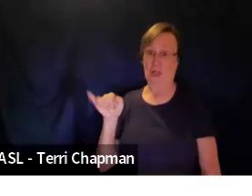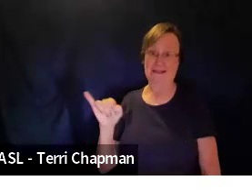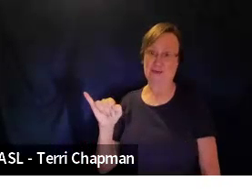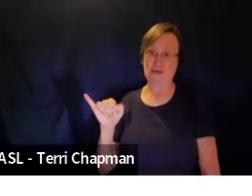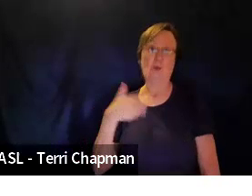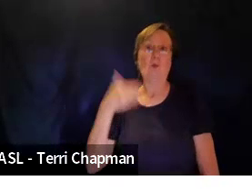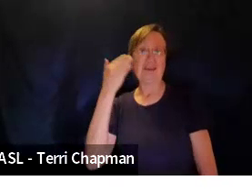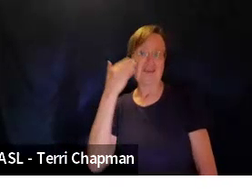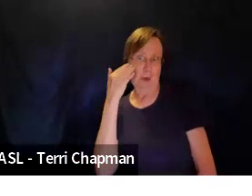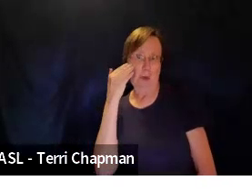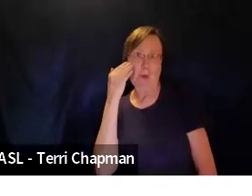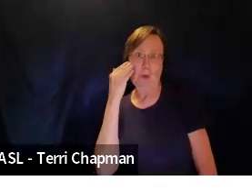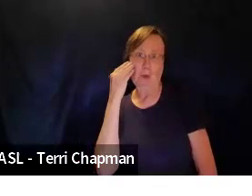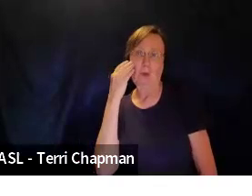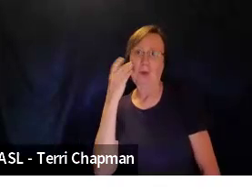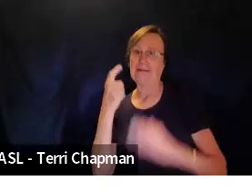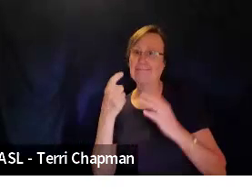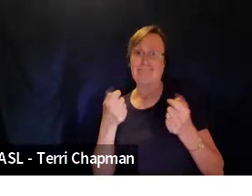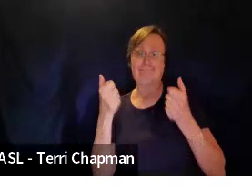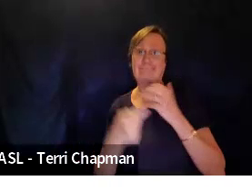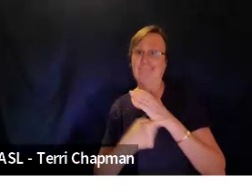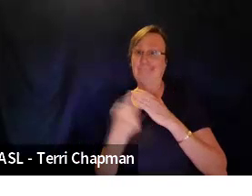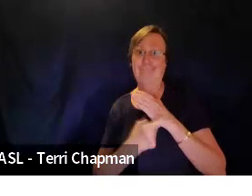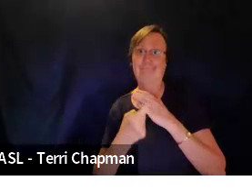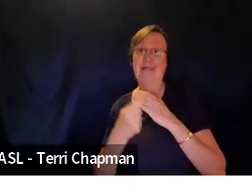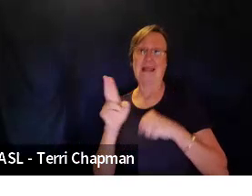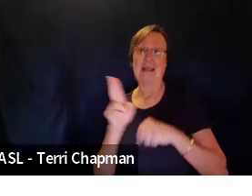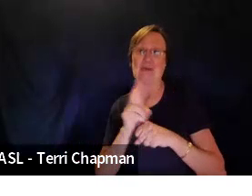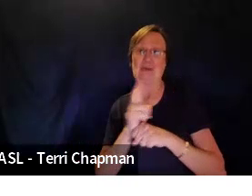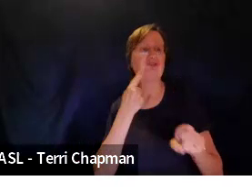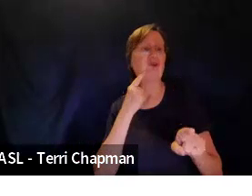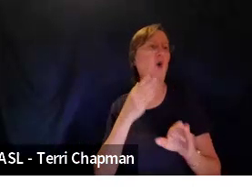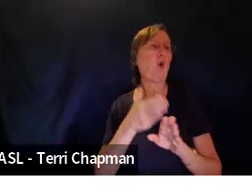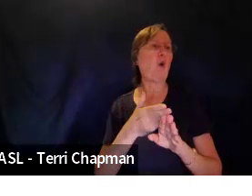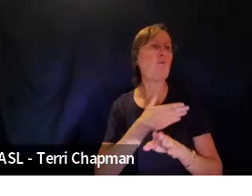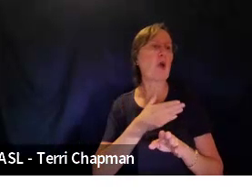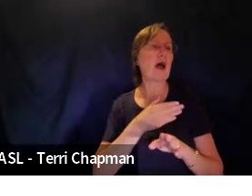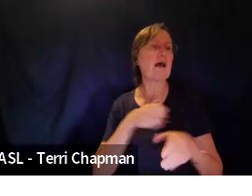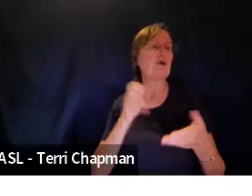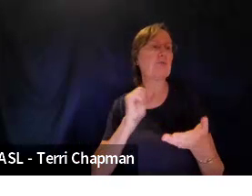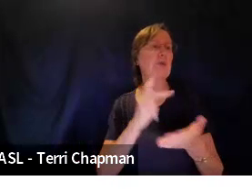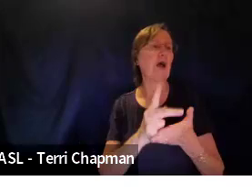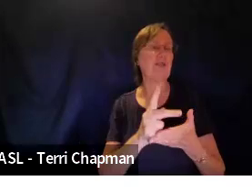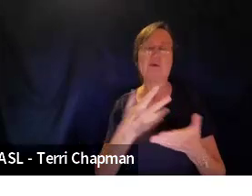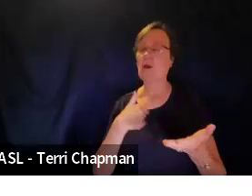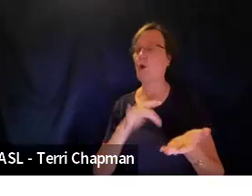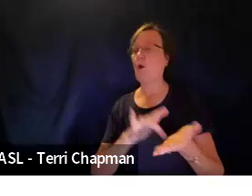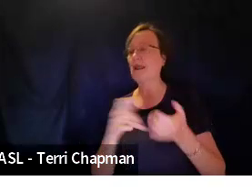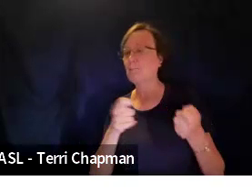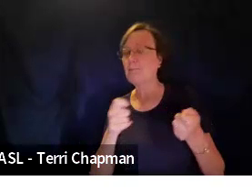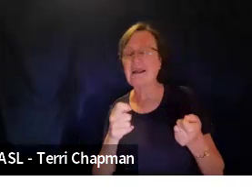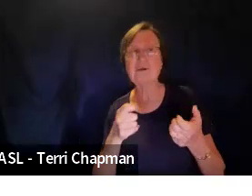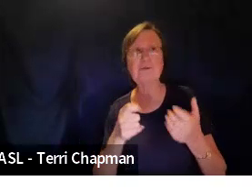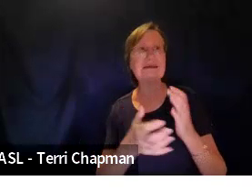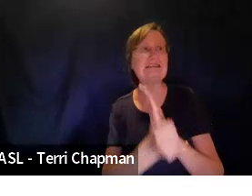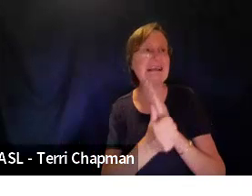know algorithms sometimes can be used for prior authorizations, medical management techniques, ways in which you